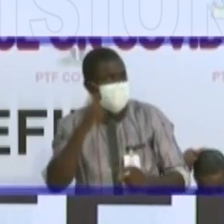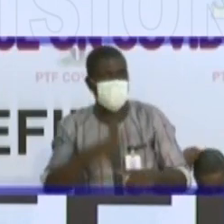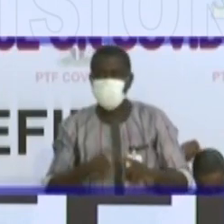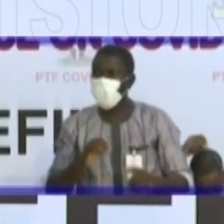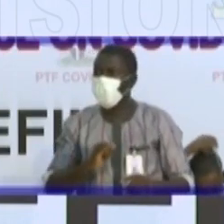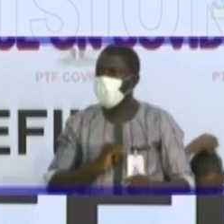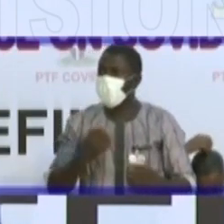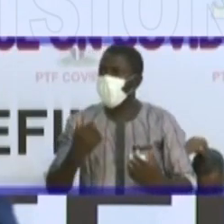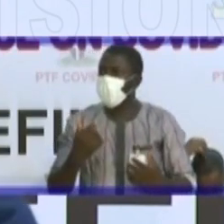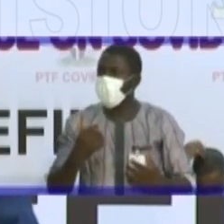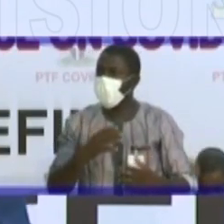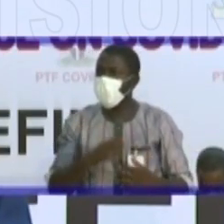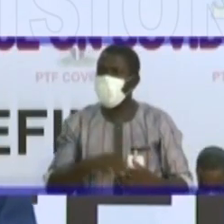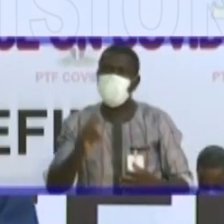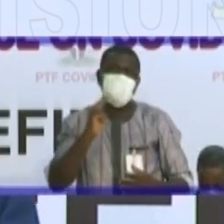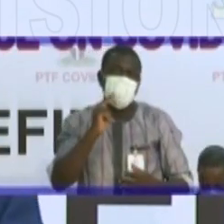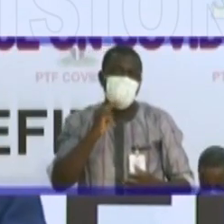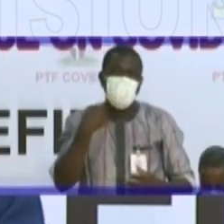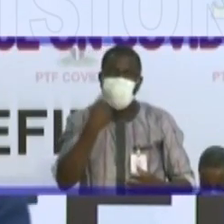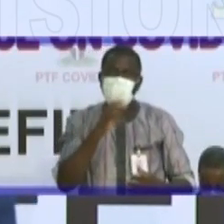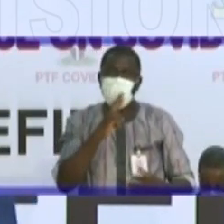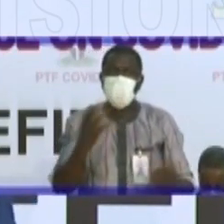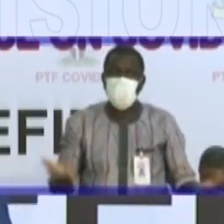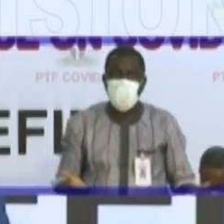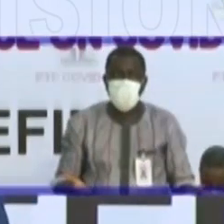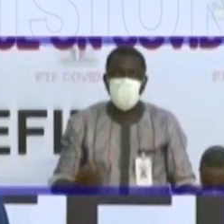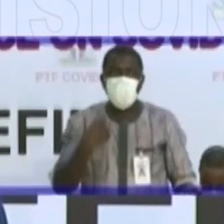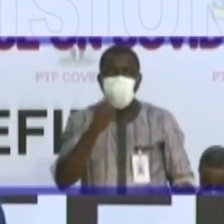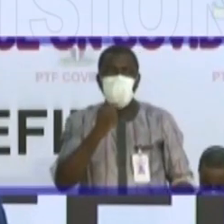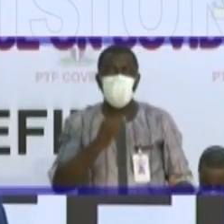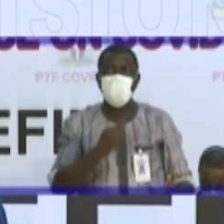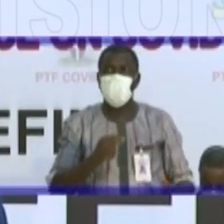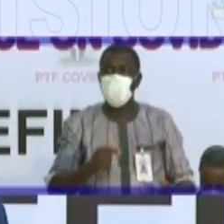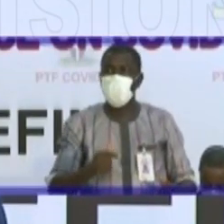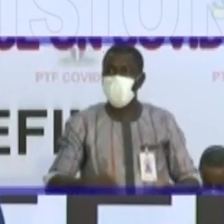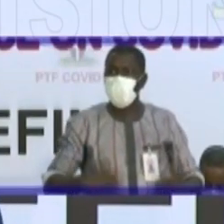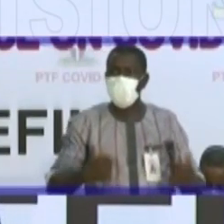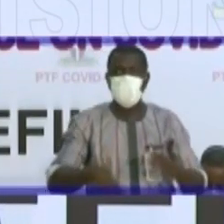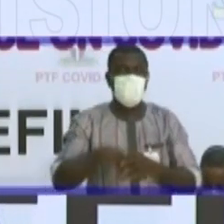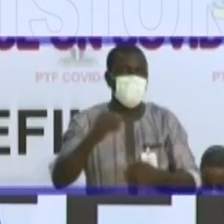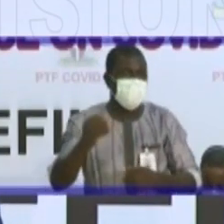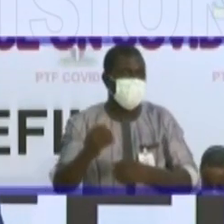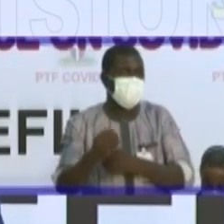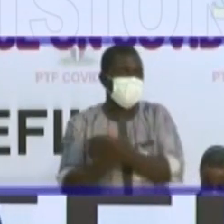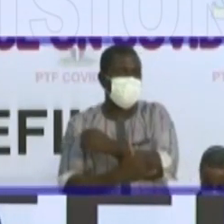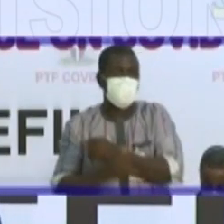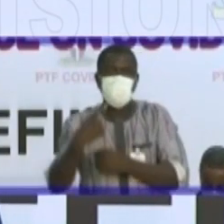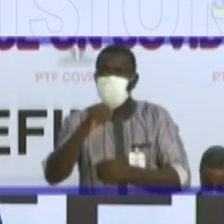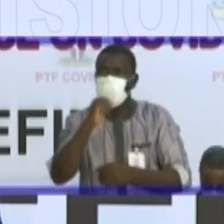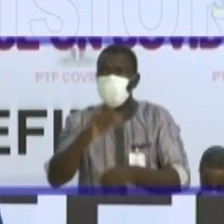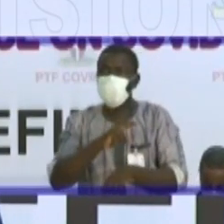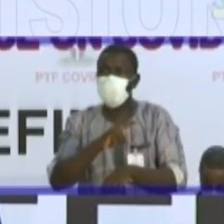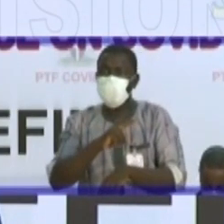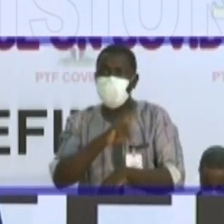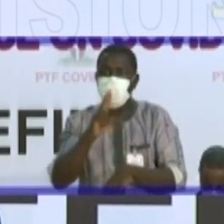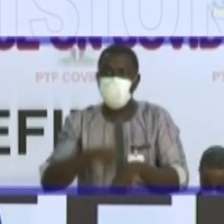never thought about it, of Nigerians who are here, who are based overseas, presumably who are not nationals